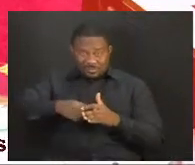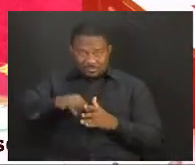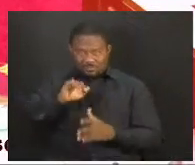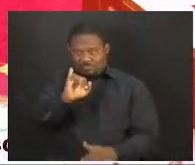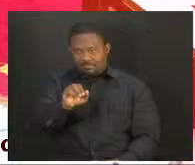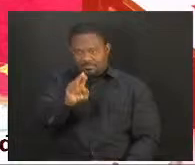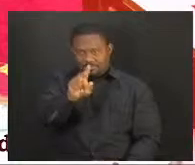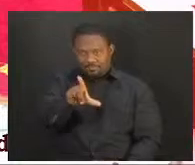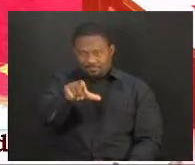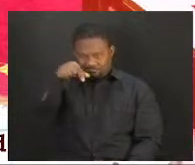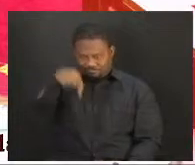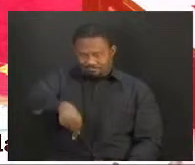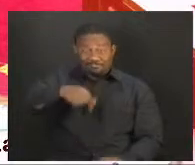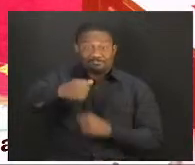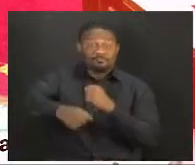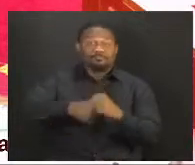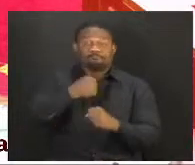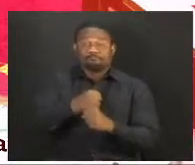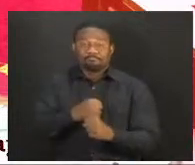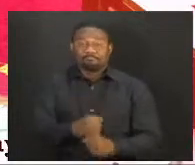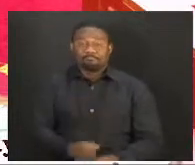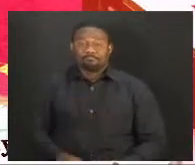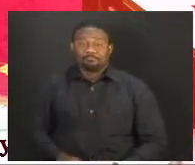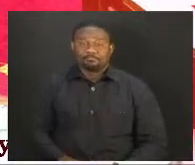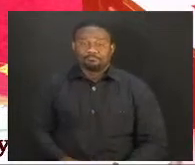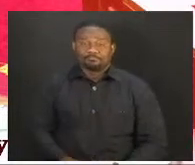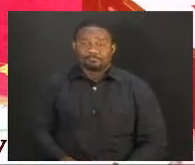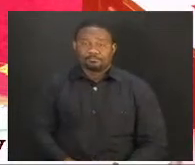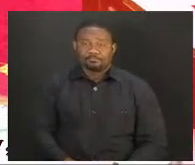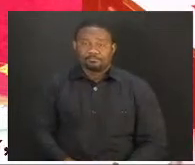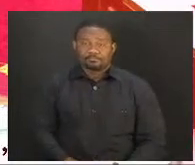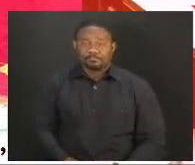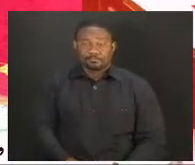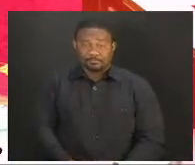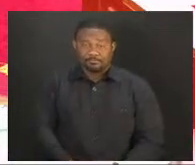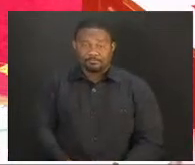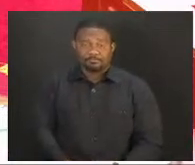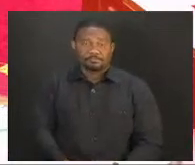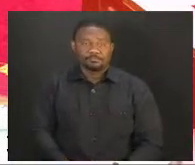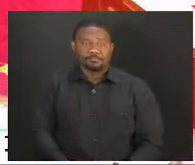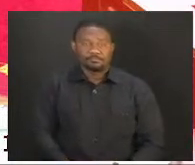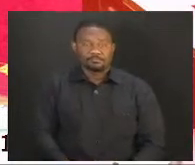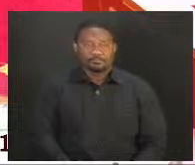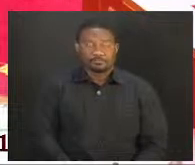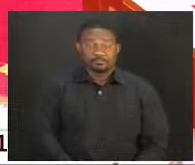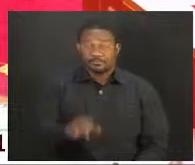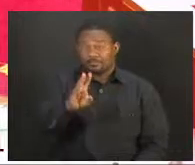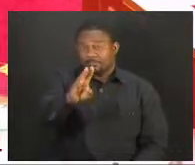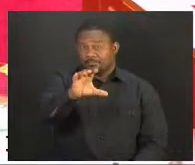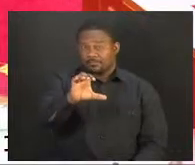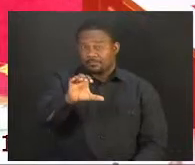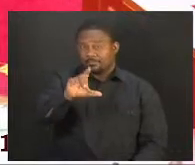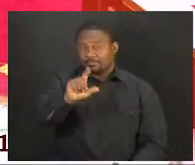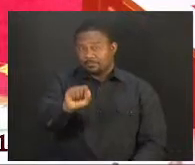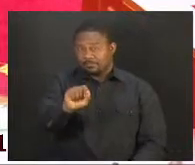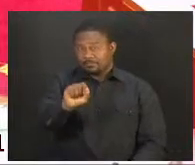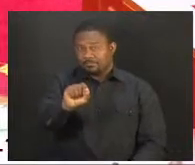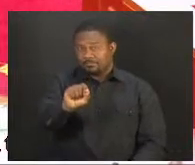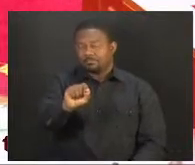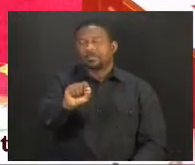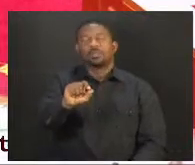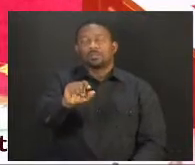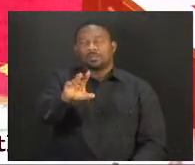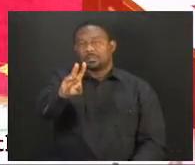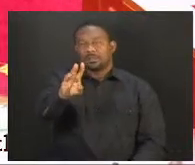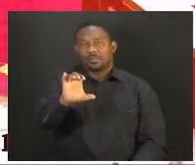July 2025. The allocation of 728